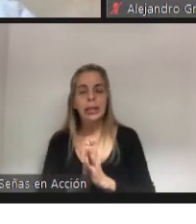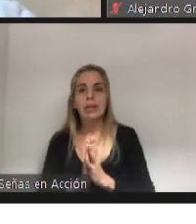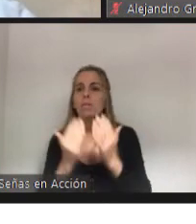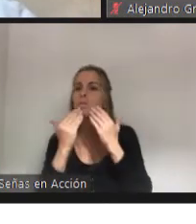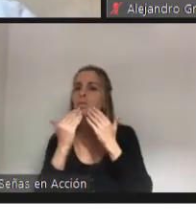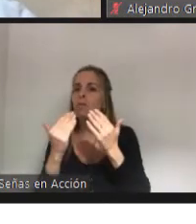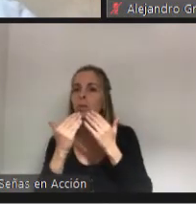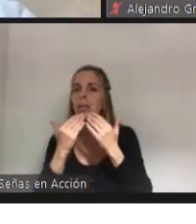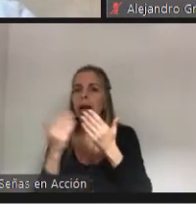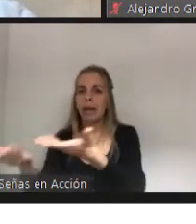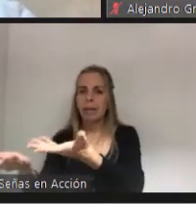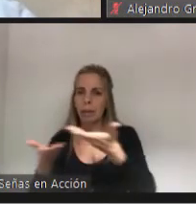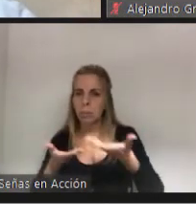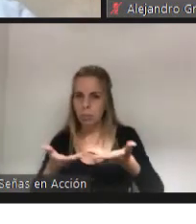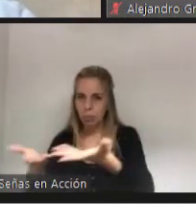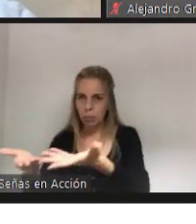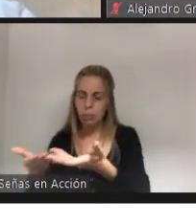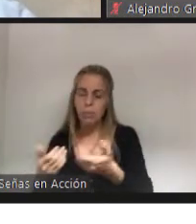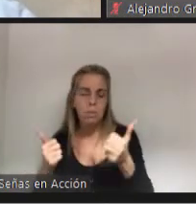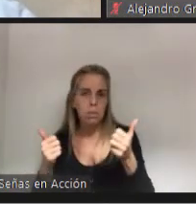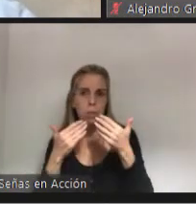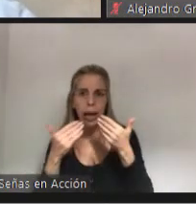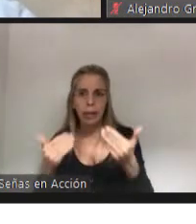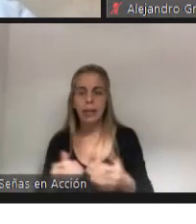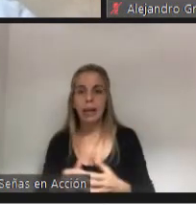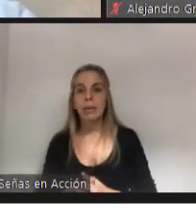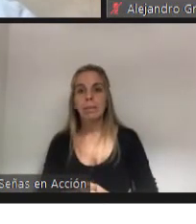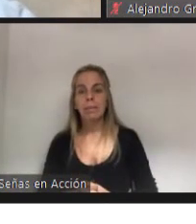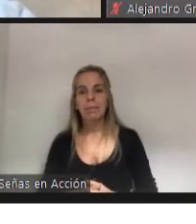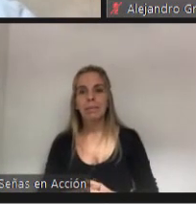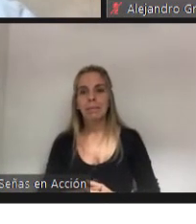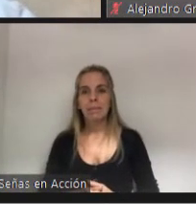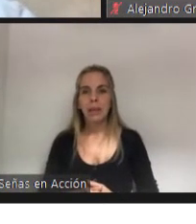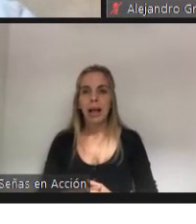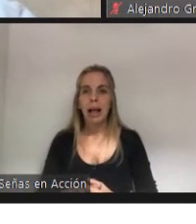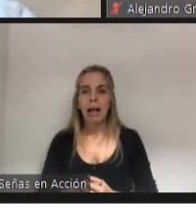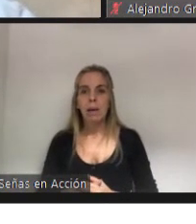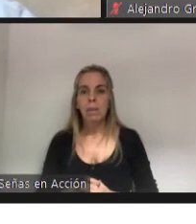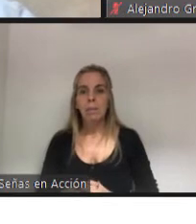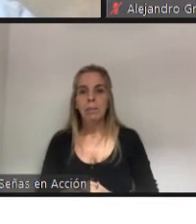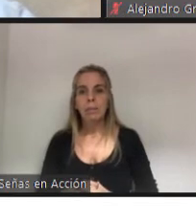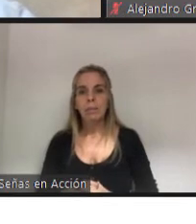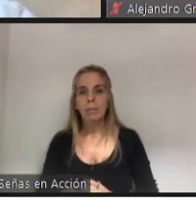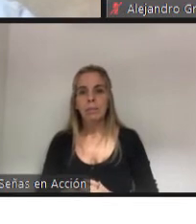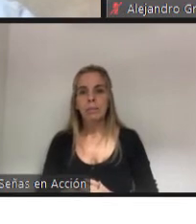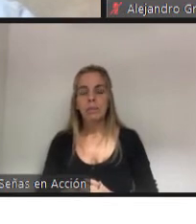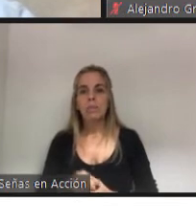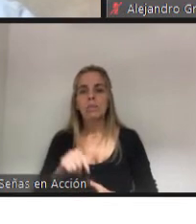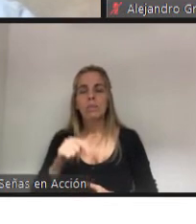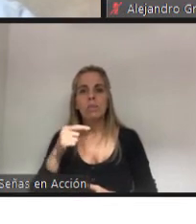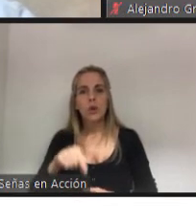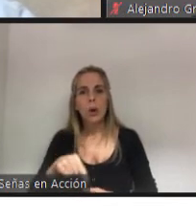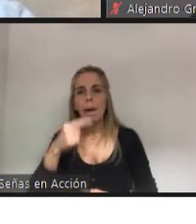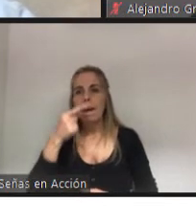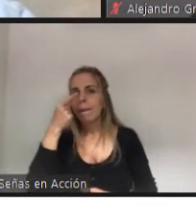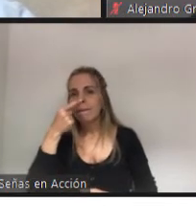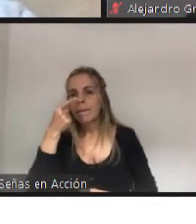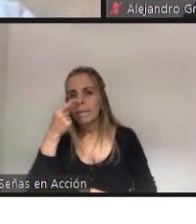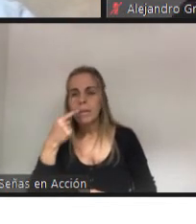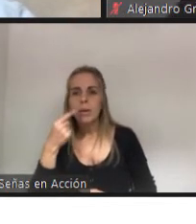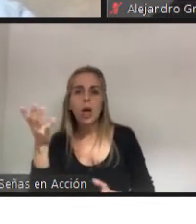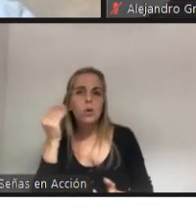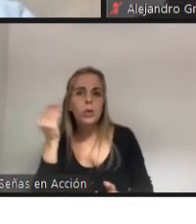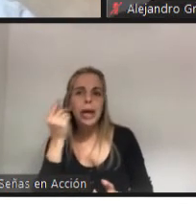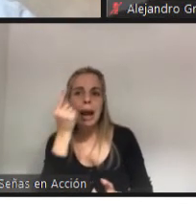Before anything, thank you so much for inviting me, for having me around. And I'm very interested